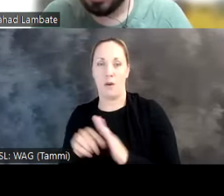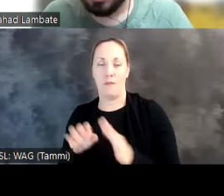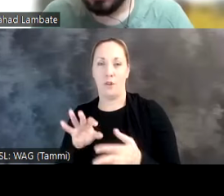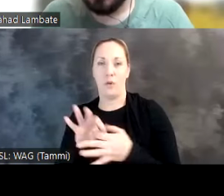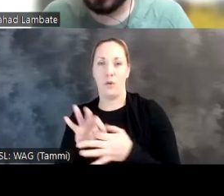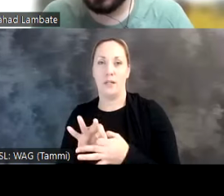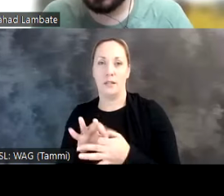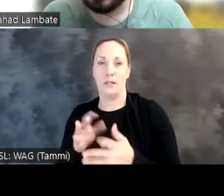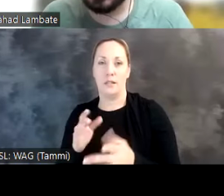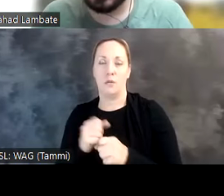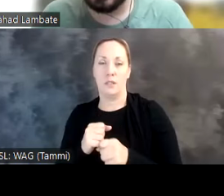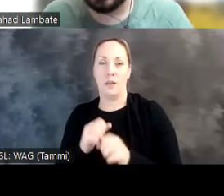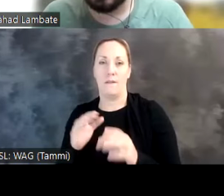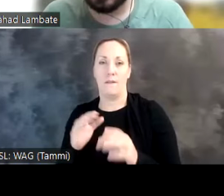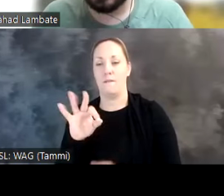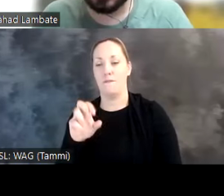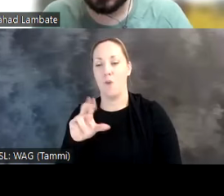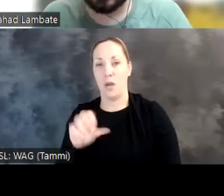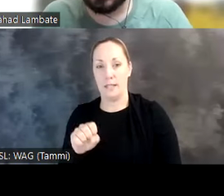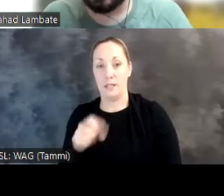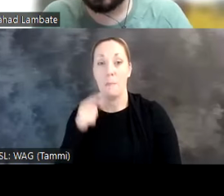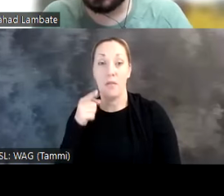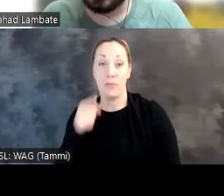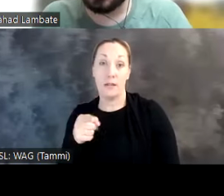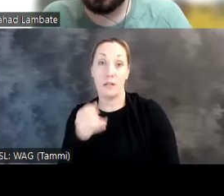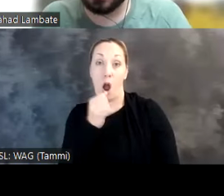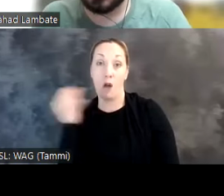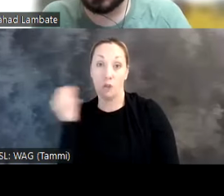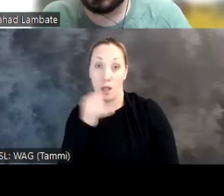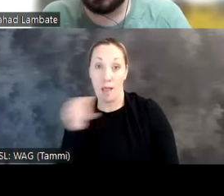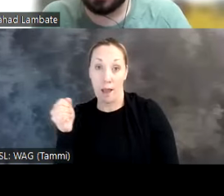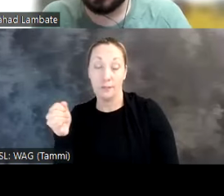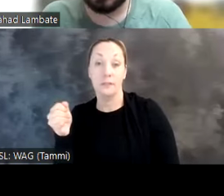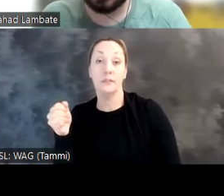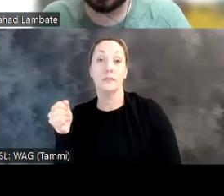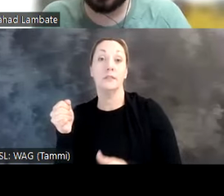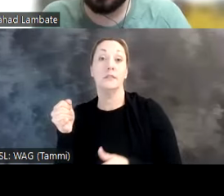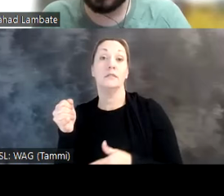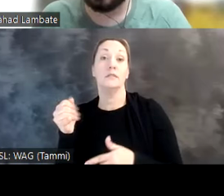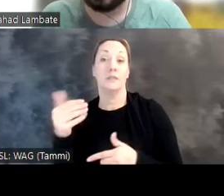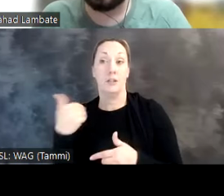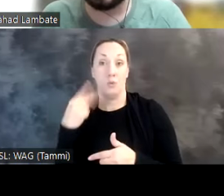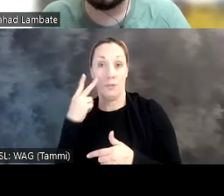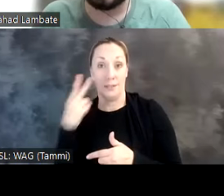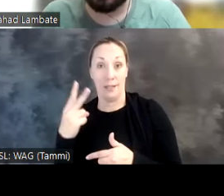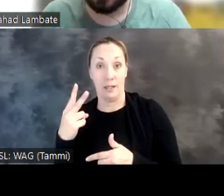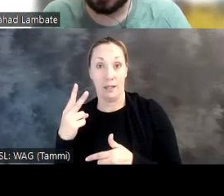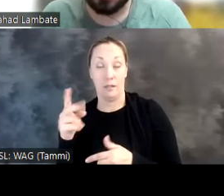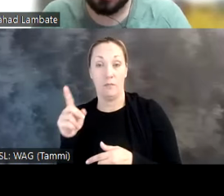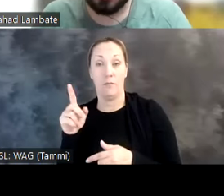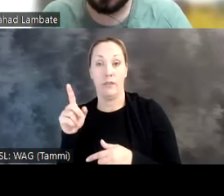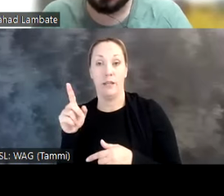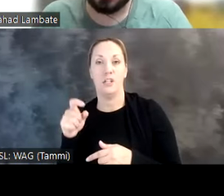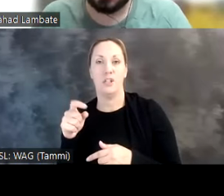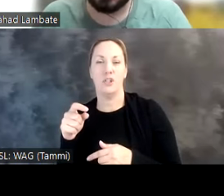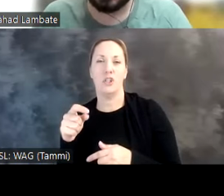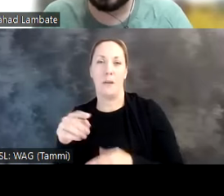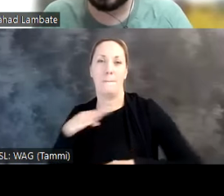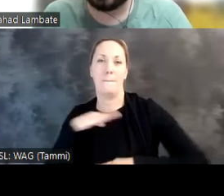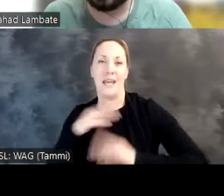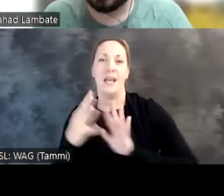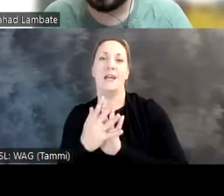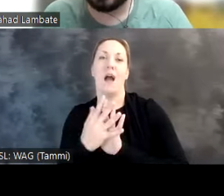focus. But in this case as well, the underline which is given, it should meet the contrast requirement against